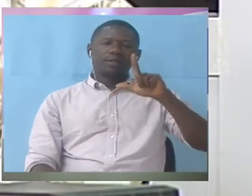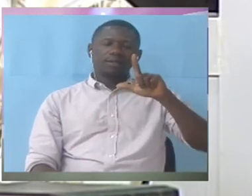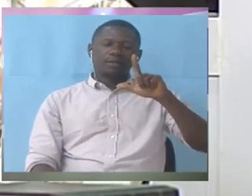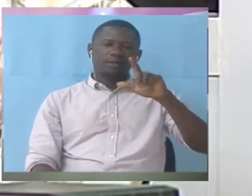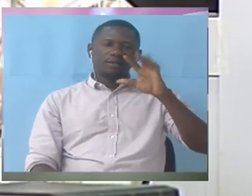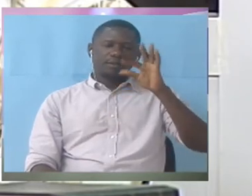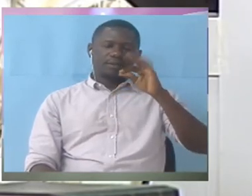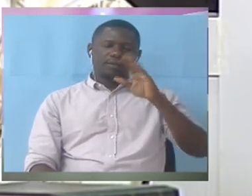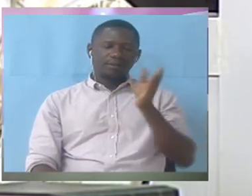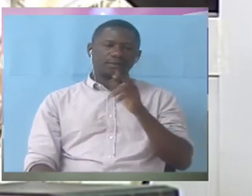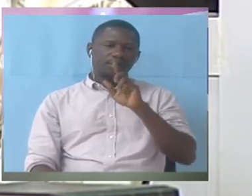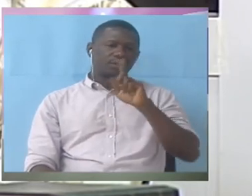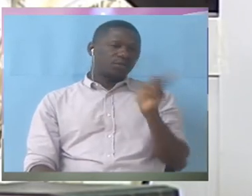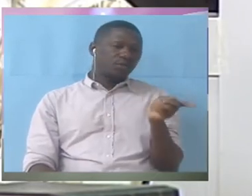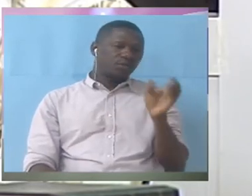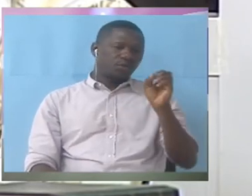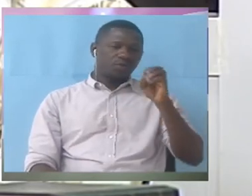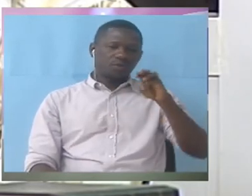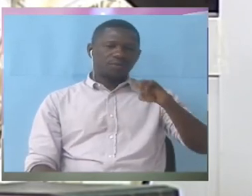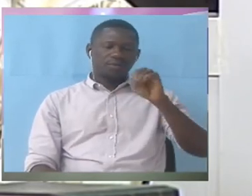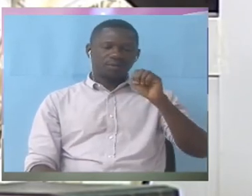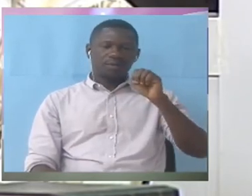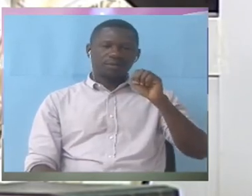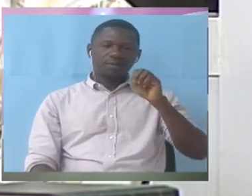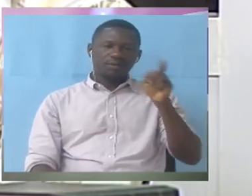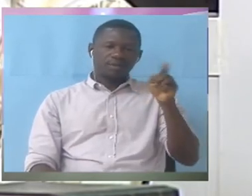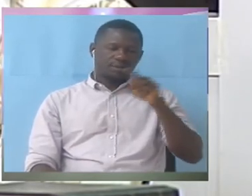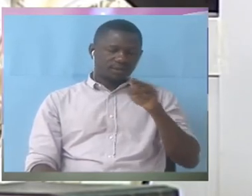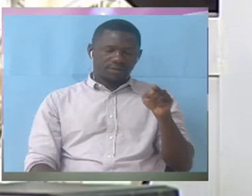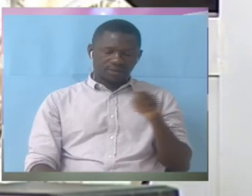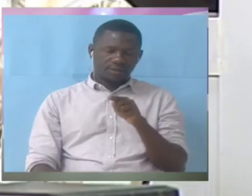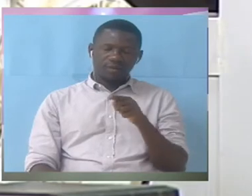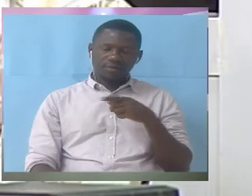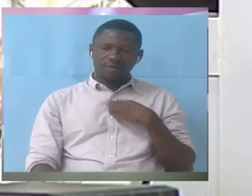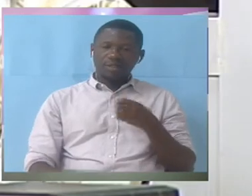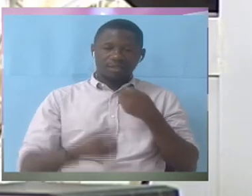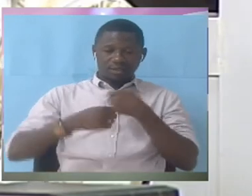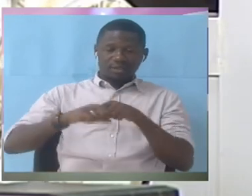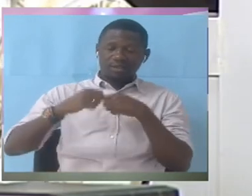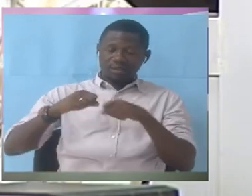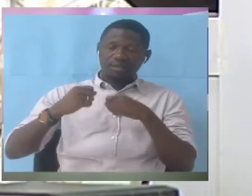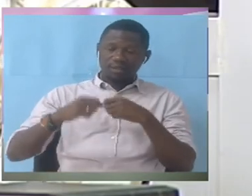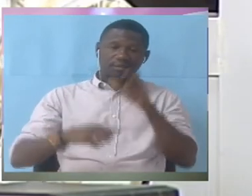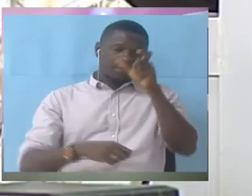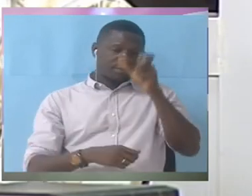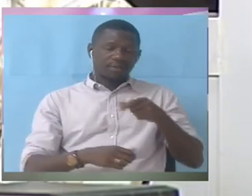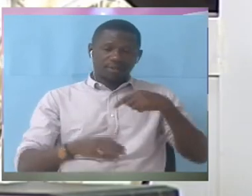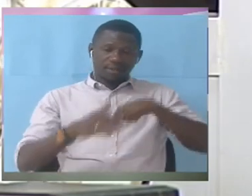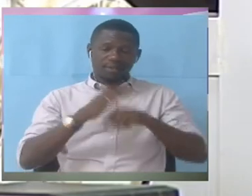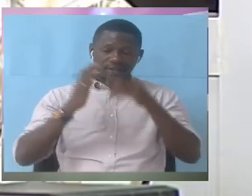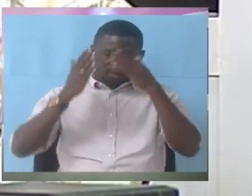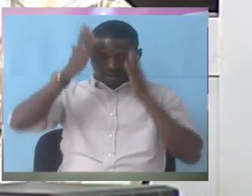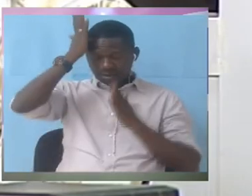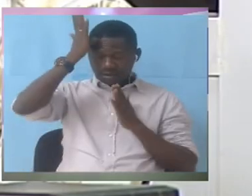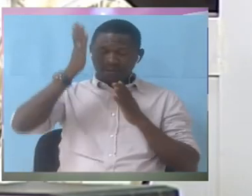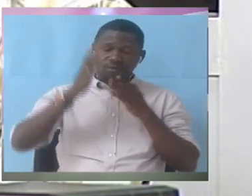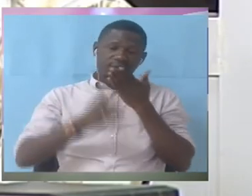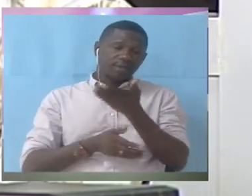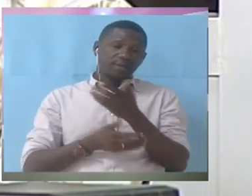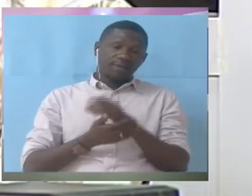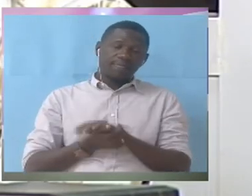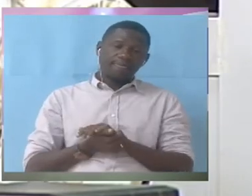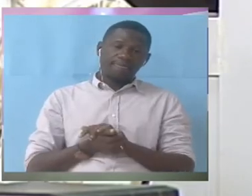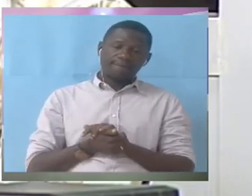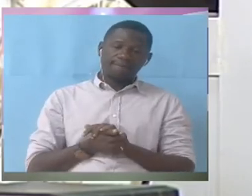Lieutenant Gomez who was basically a training wing product nga xamné mom ci army bi dal mari jangalé la doon